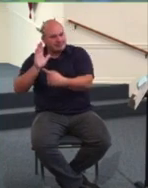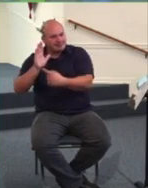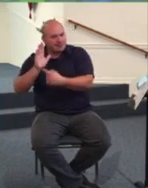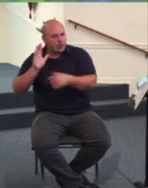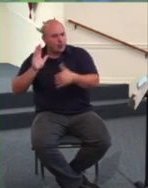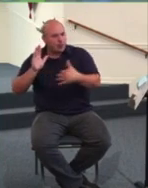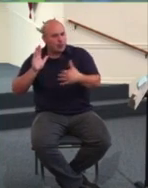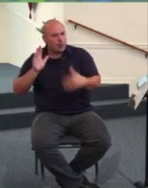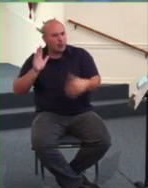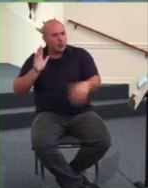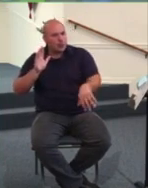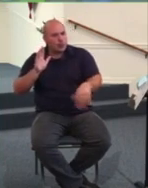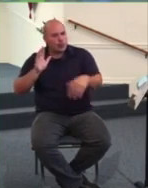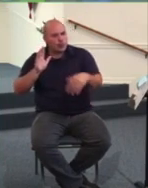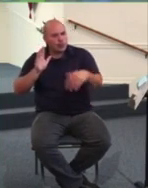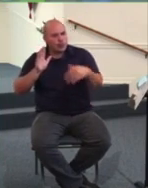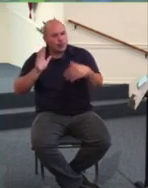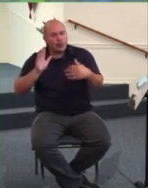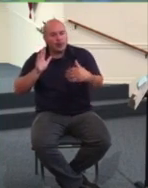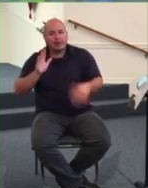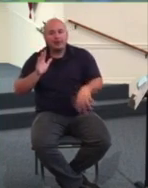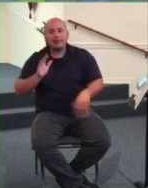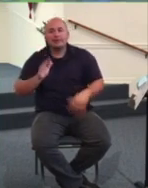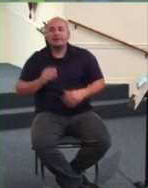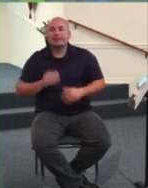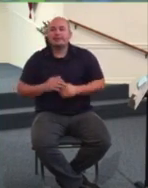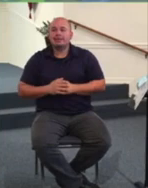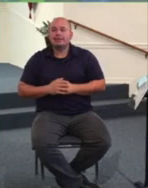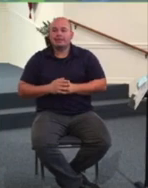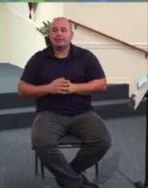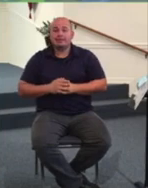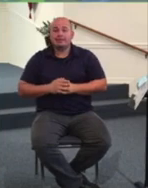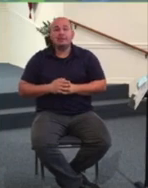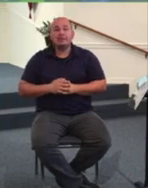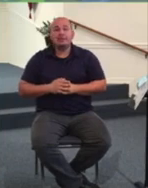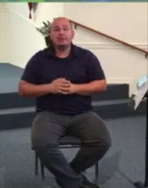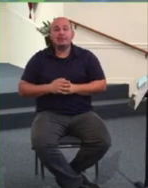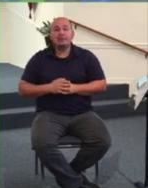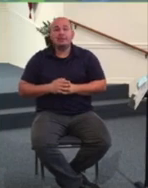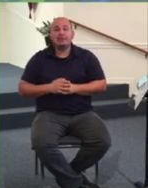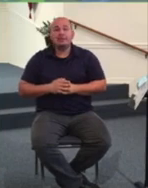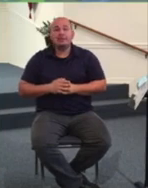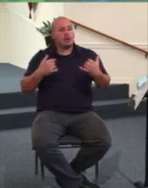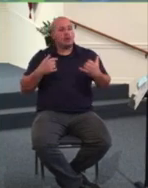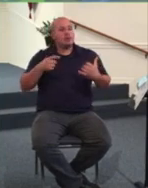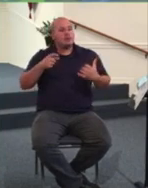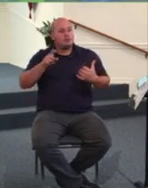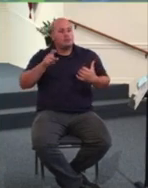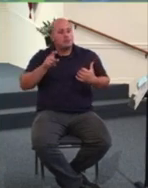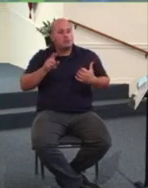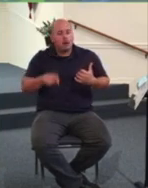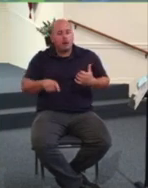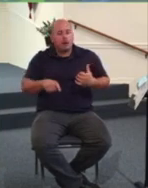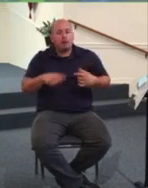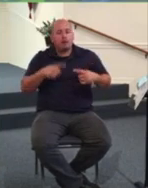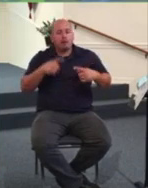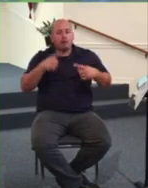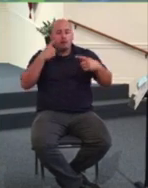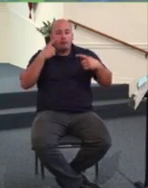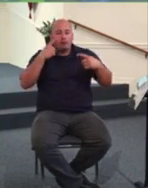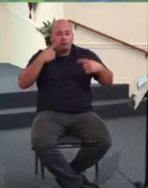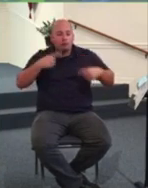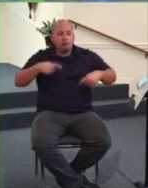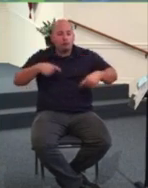If you have God, then even if today you must weep, you know that your future is